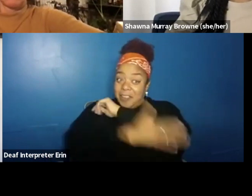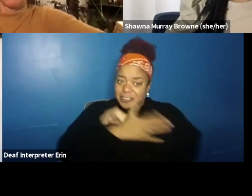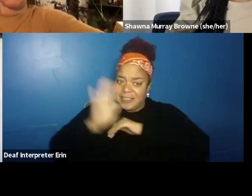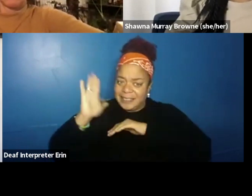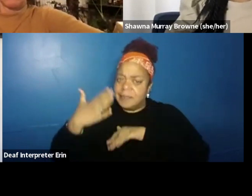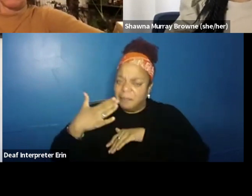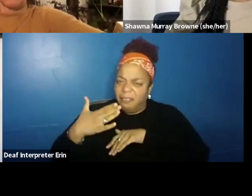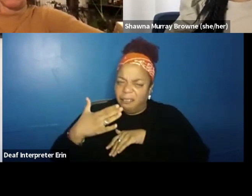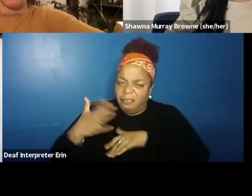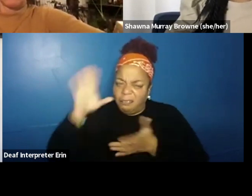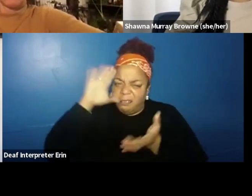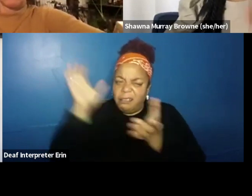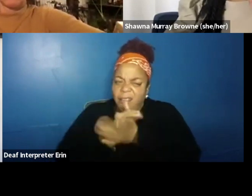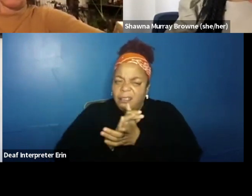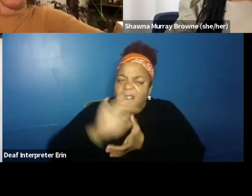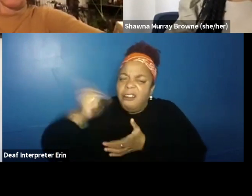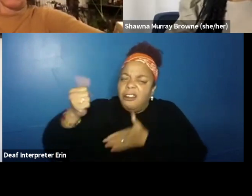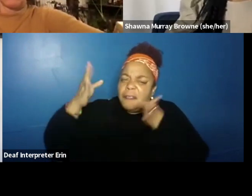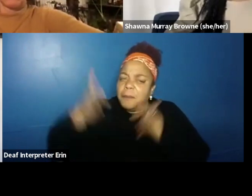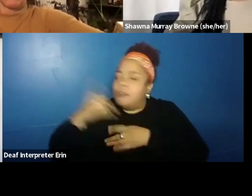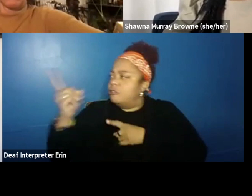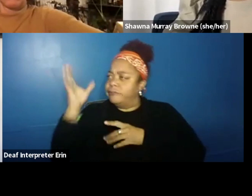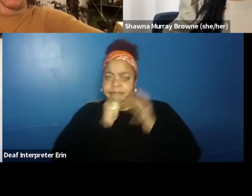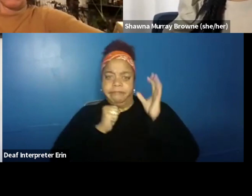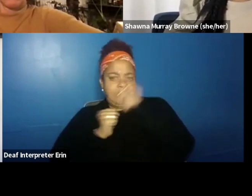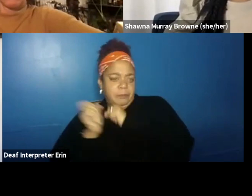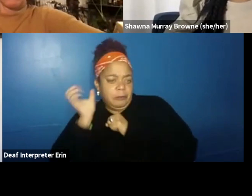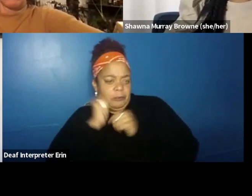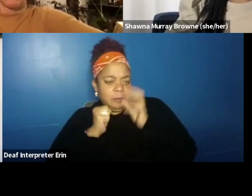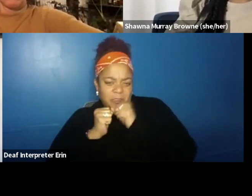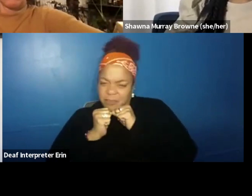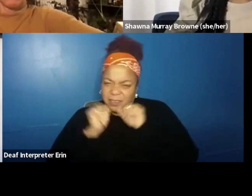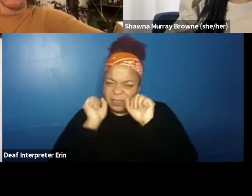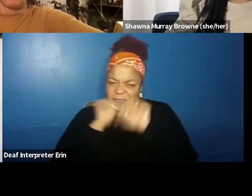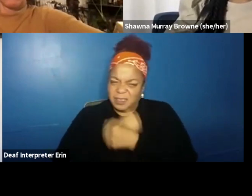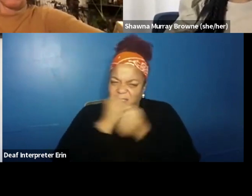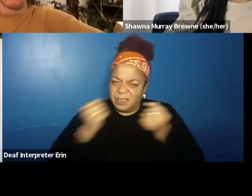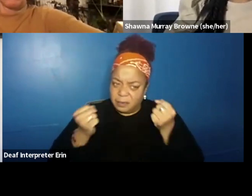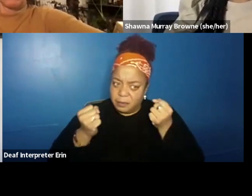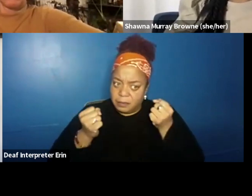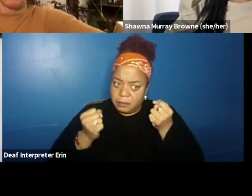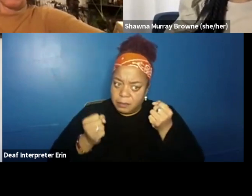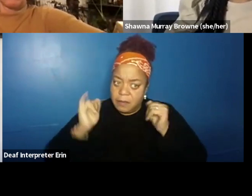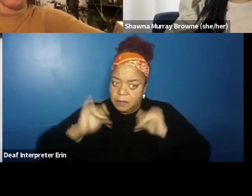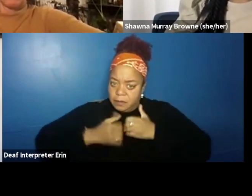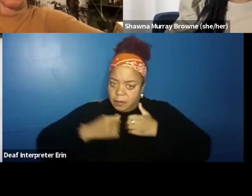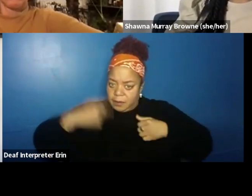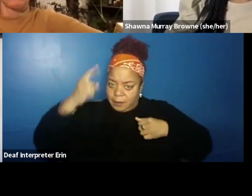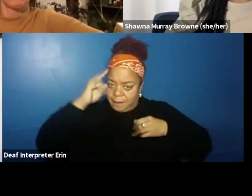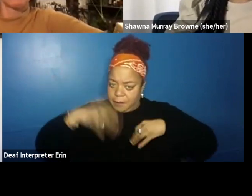estimate." So with that, I think I might pause and invite someone else to